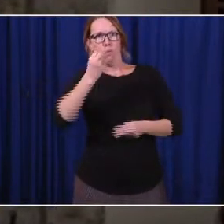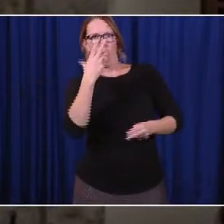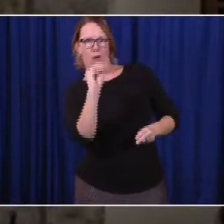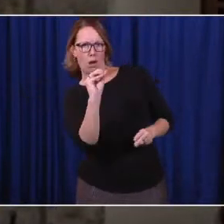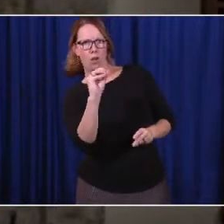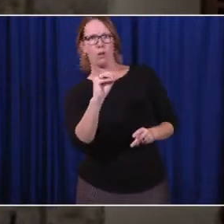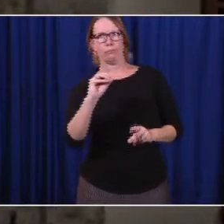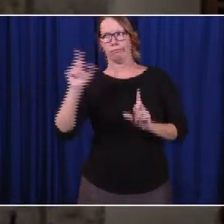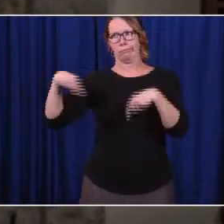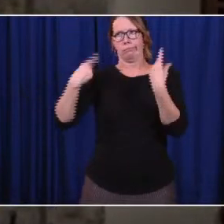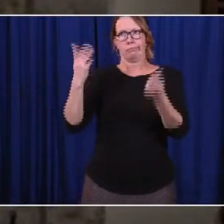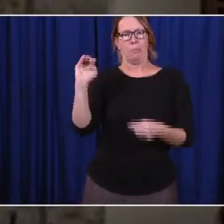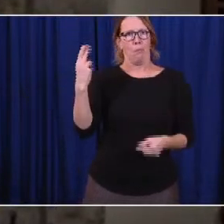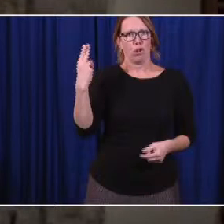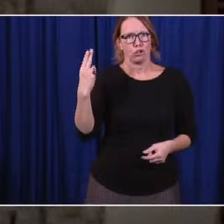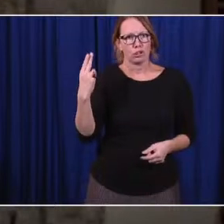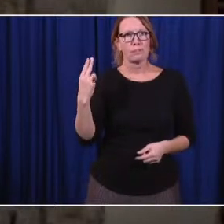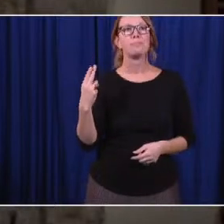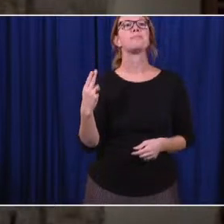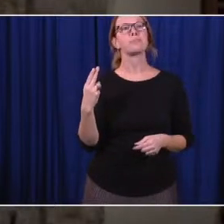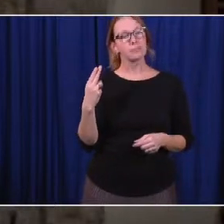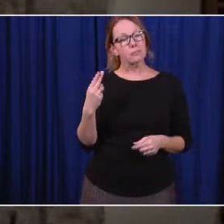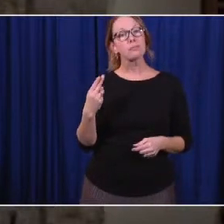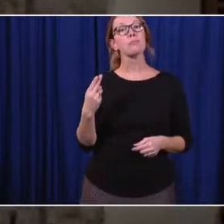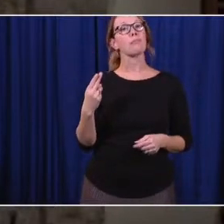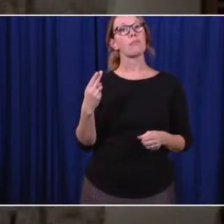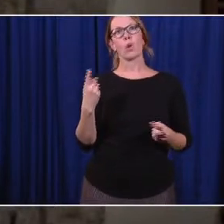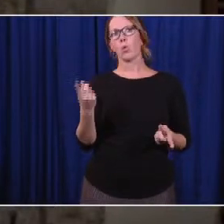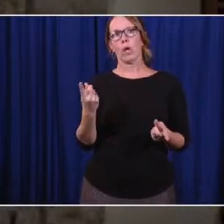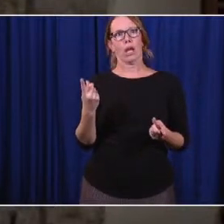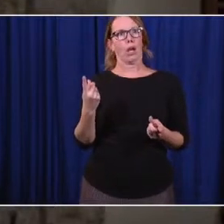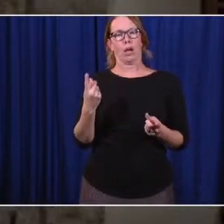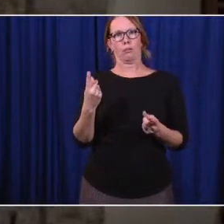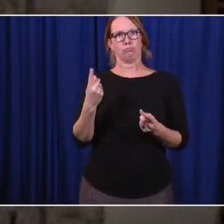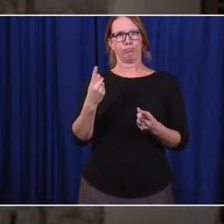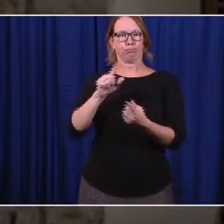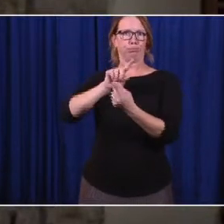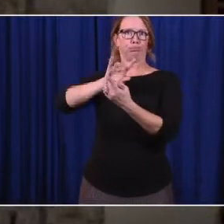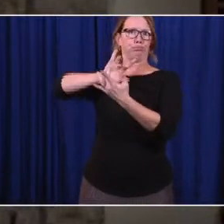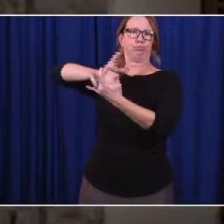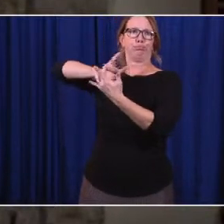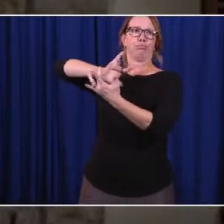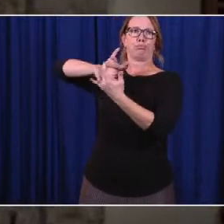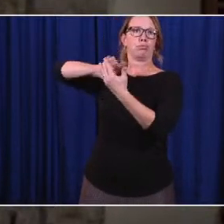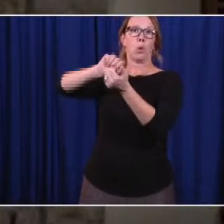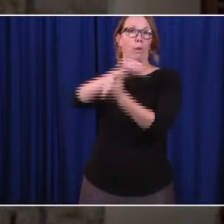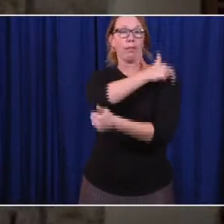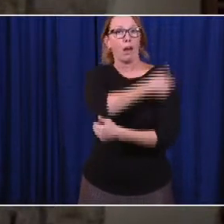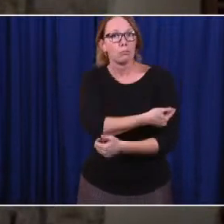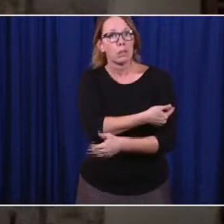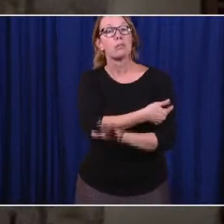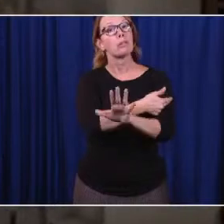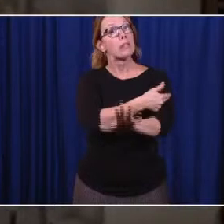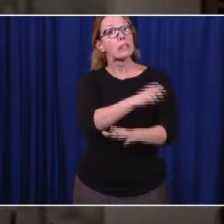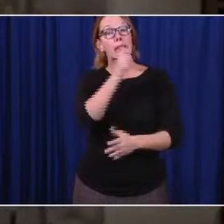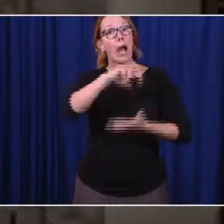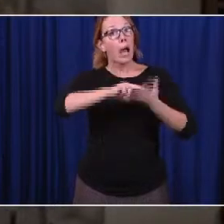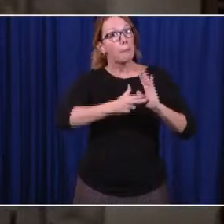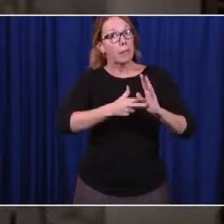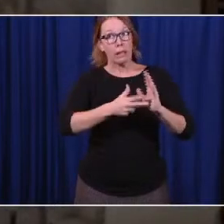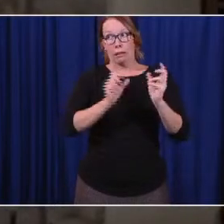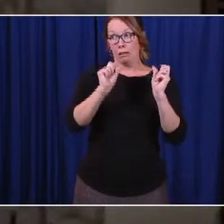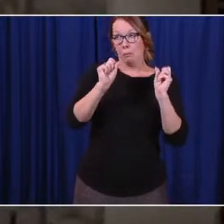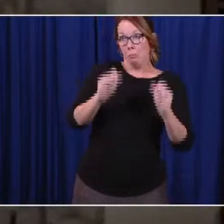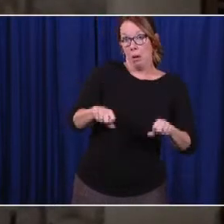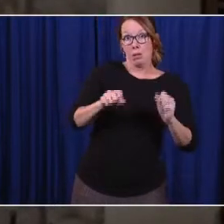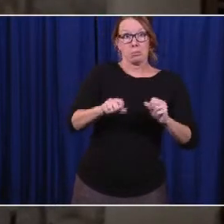in March. So, we're in constant contact with them. Now, look, that does not mean you can't have a shortage. That does not mean you can't